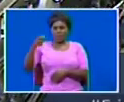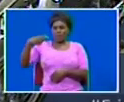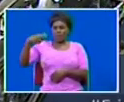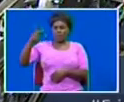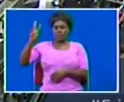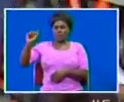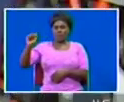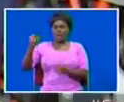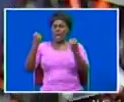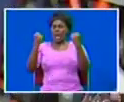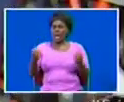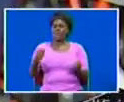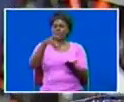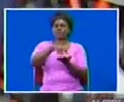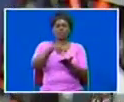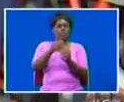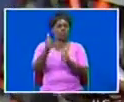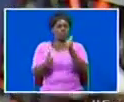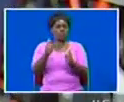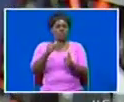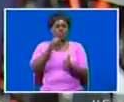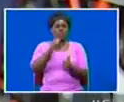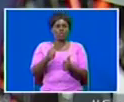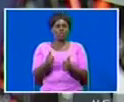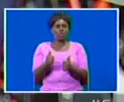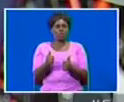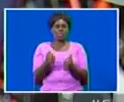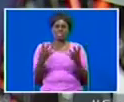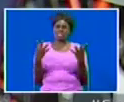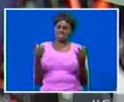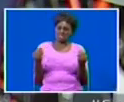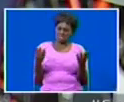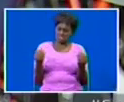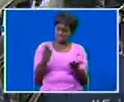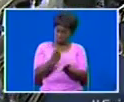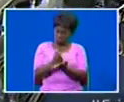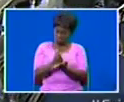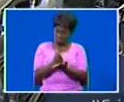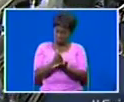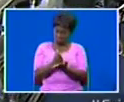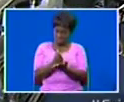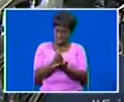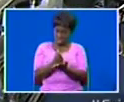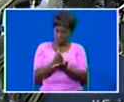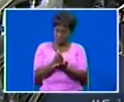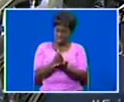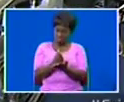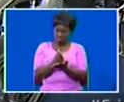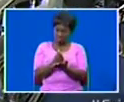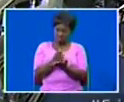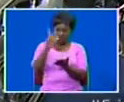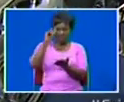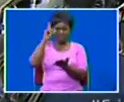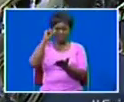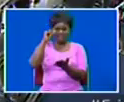difficult situation that you guys have found yourself in? I'm sure it's not, easy. I've seen pictures online of